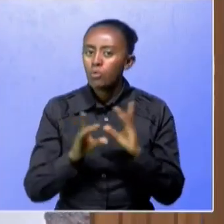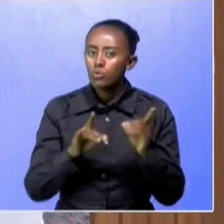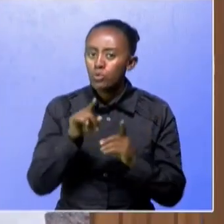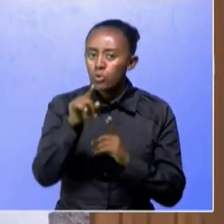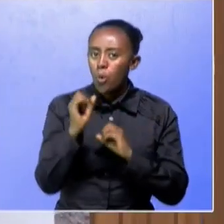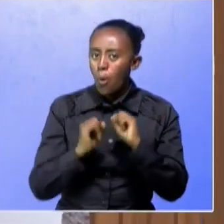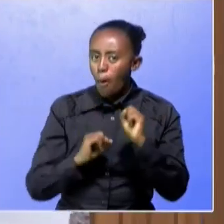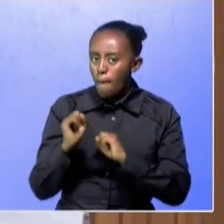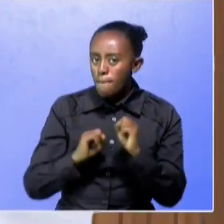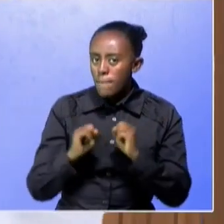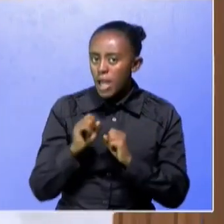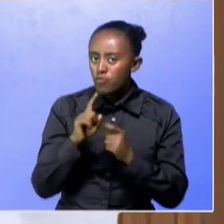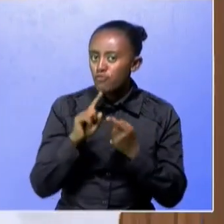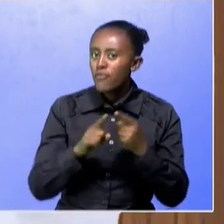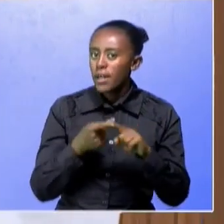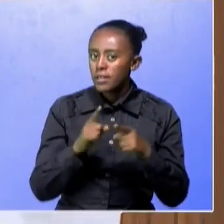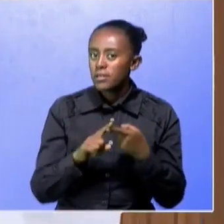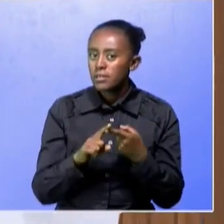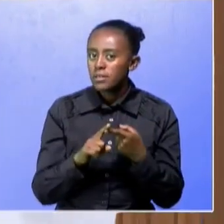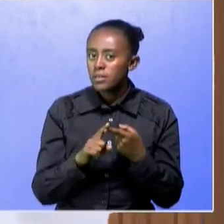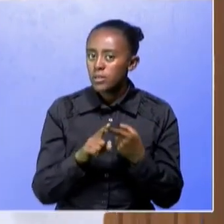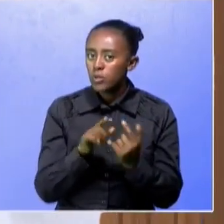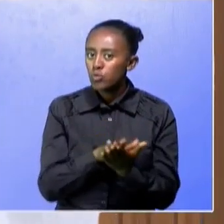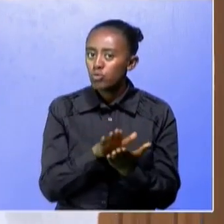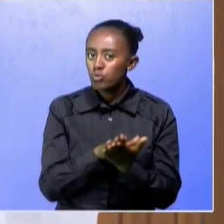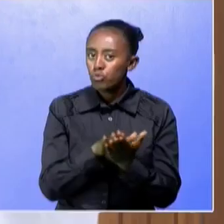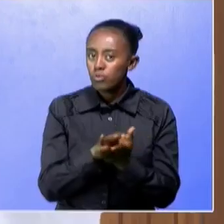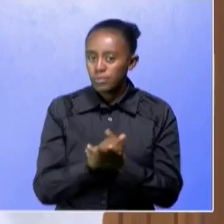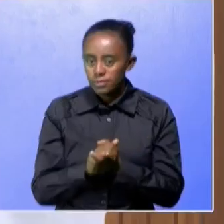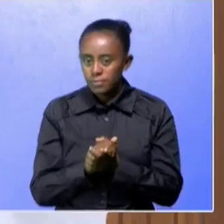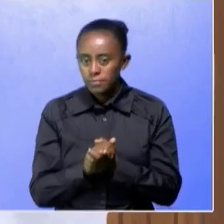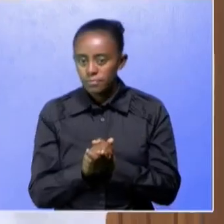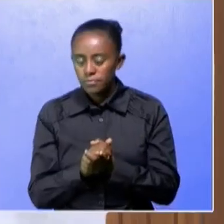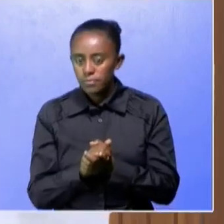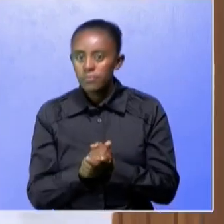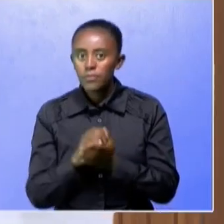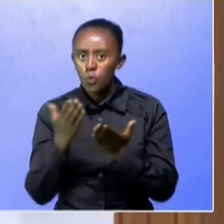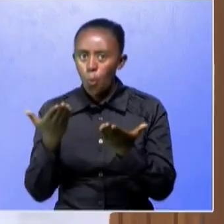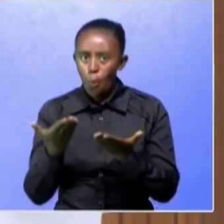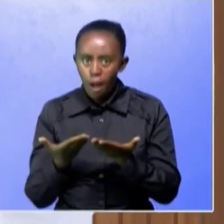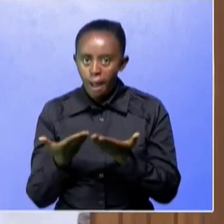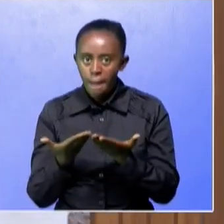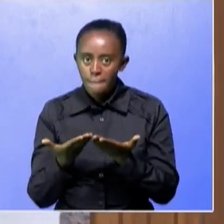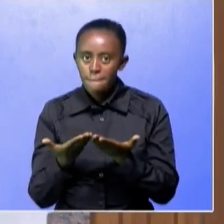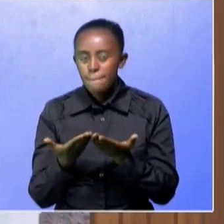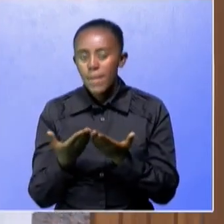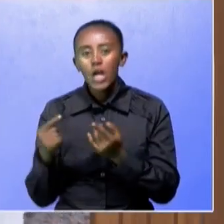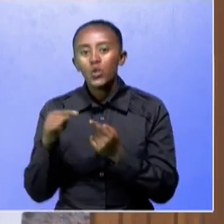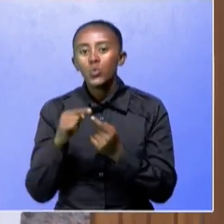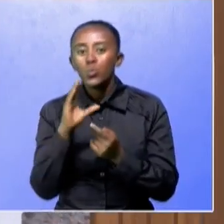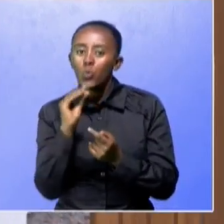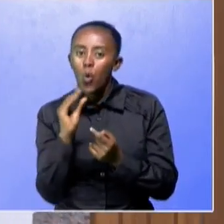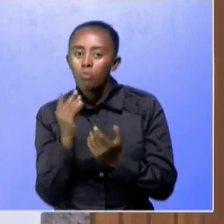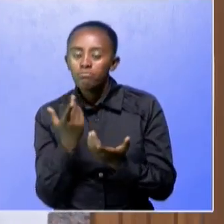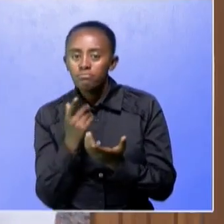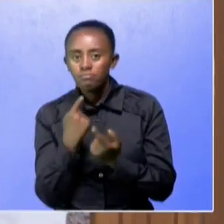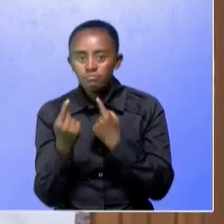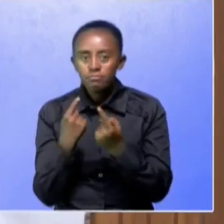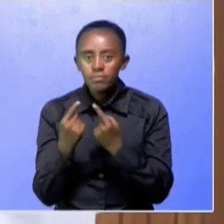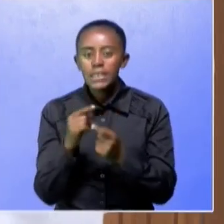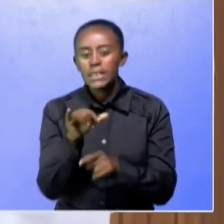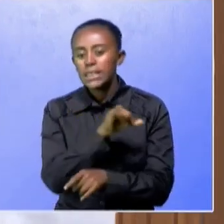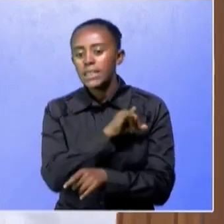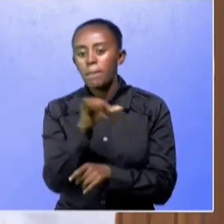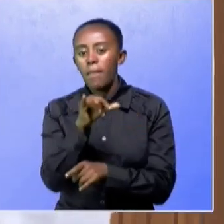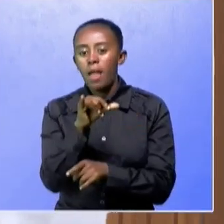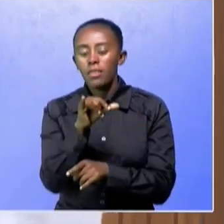your friends at school? You are welcome to talk about the similarity of